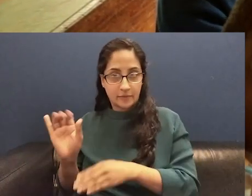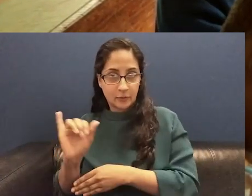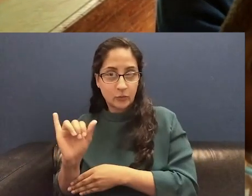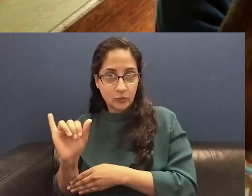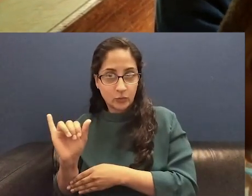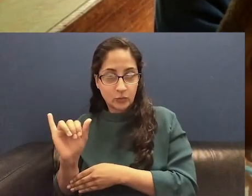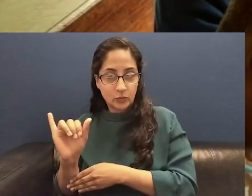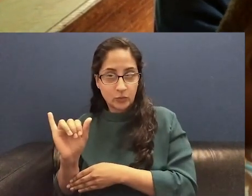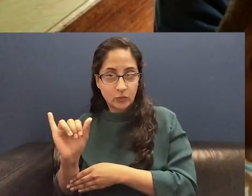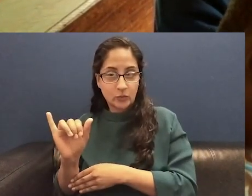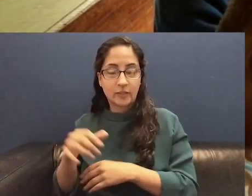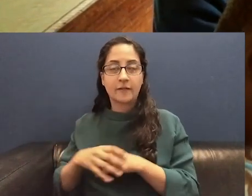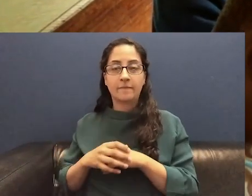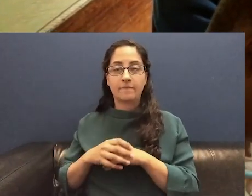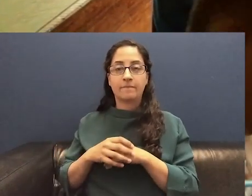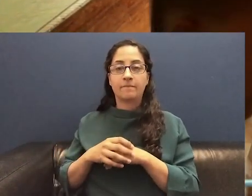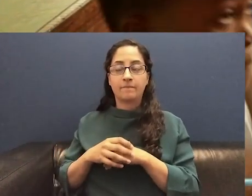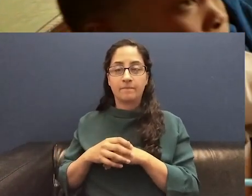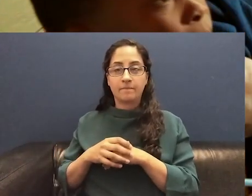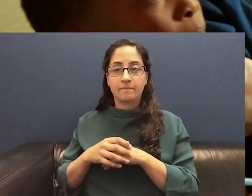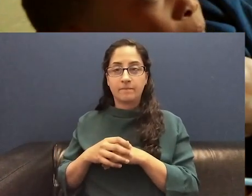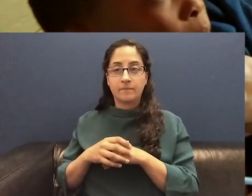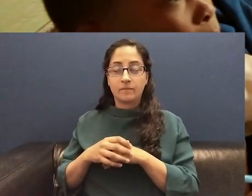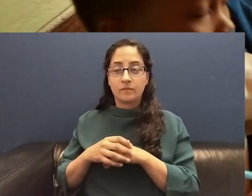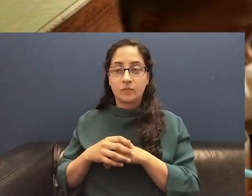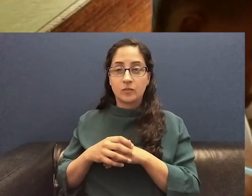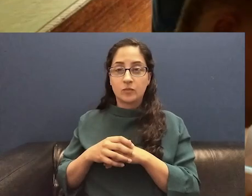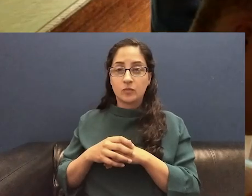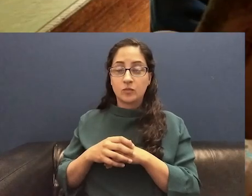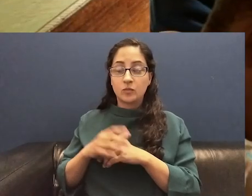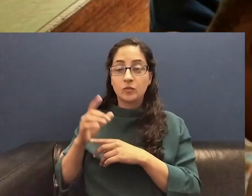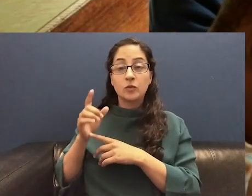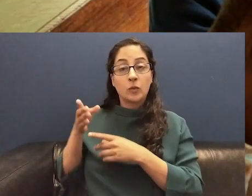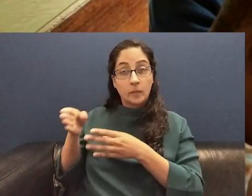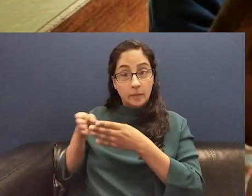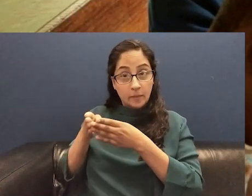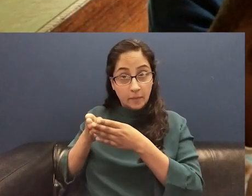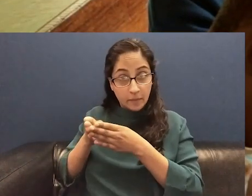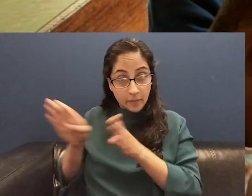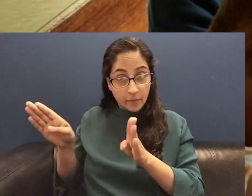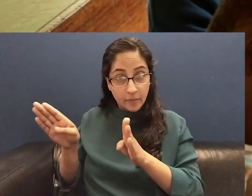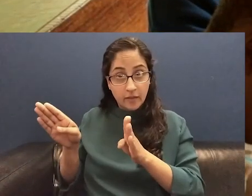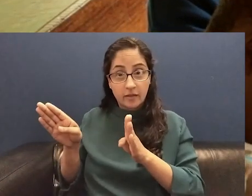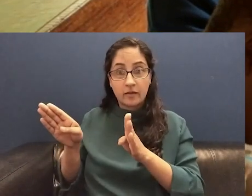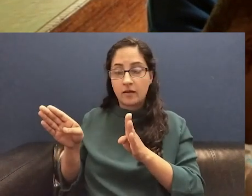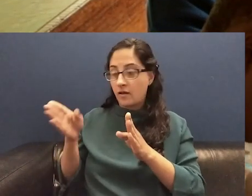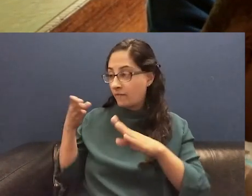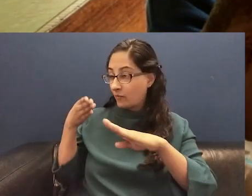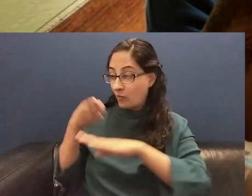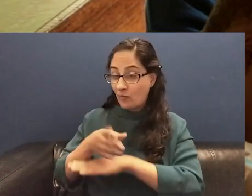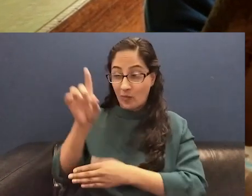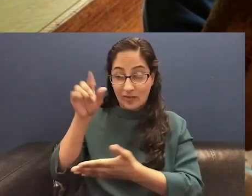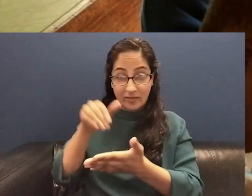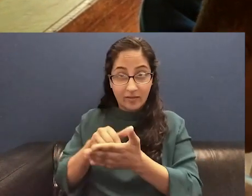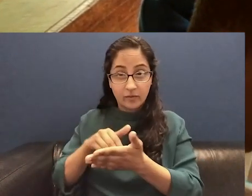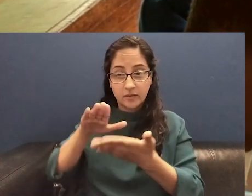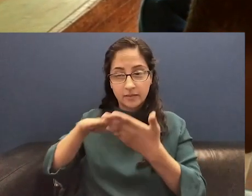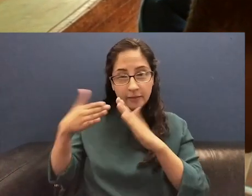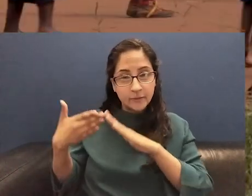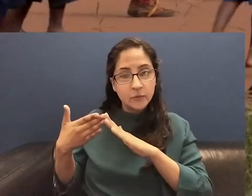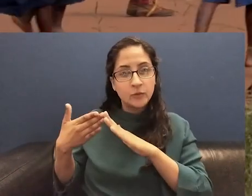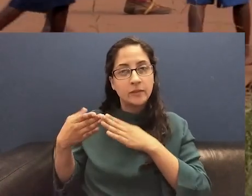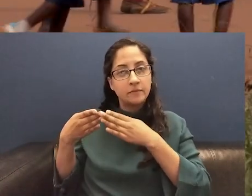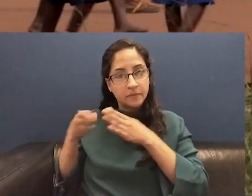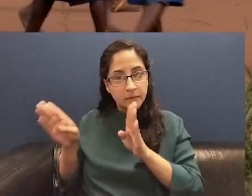number, thousands of public and community schools, where of course the vast majority of people in East Africa go